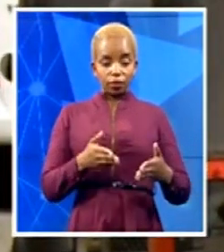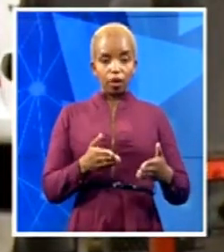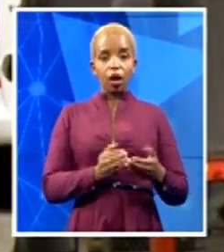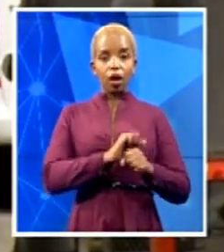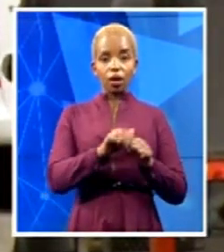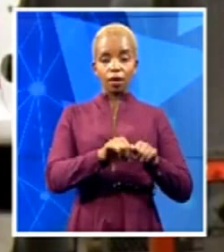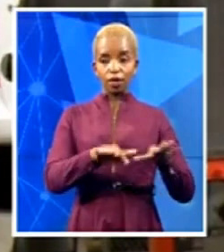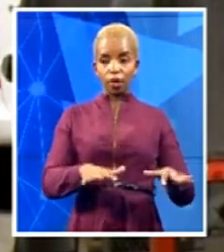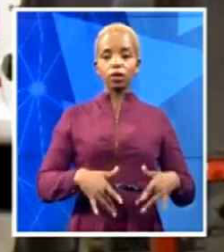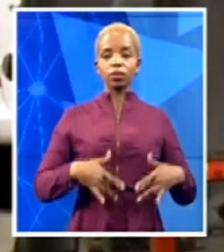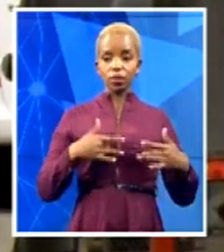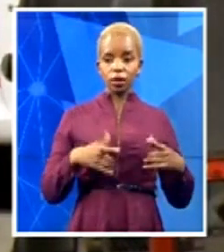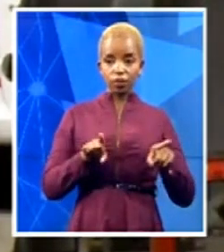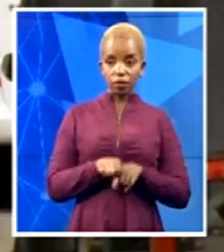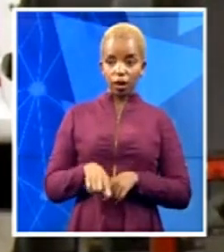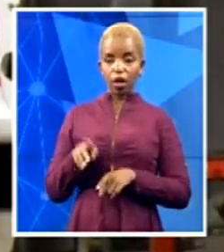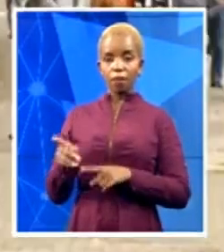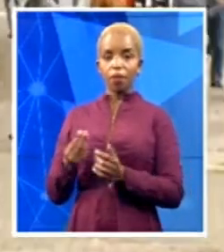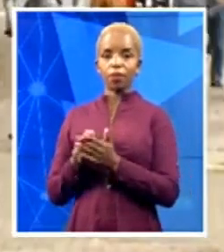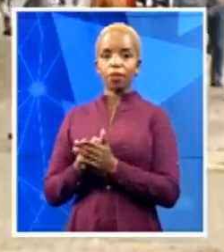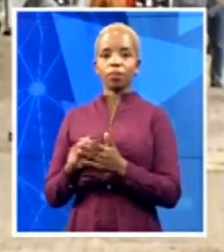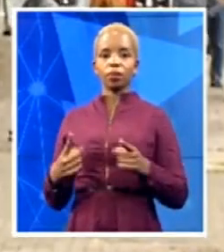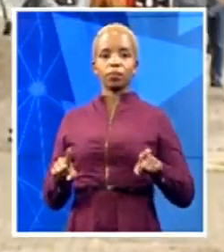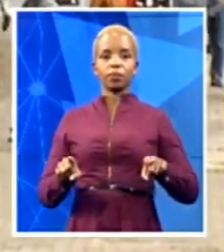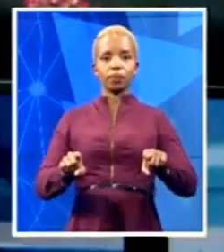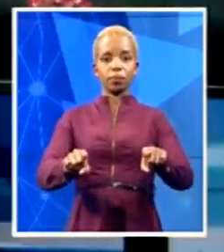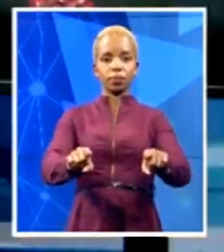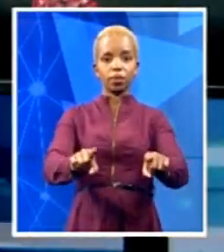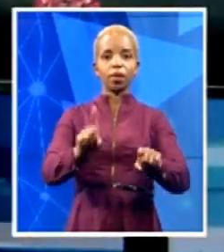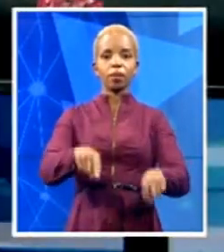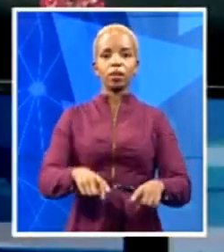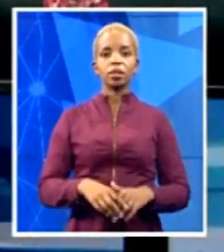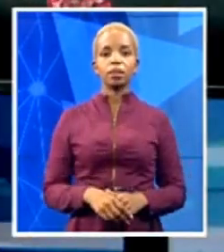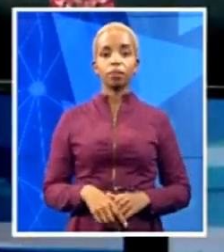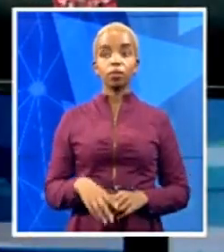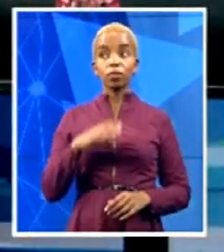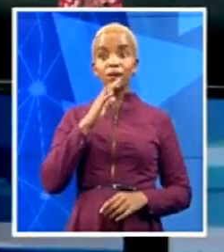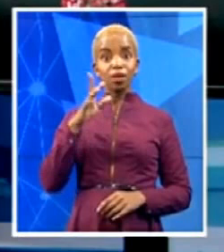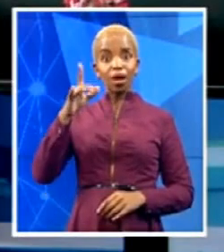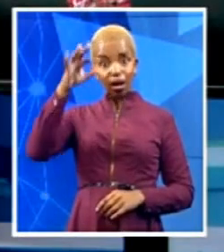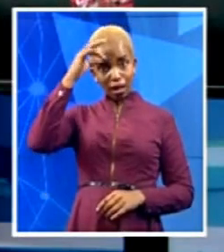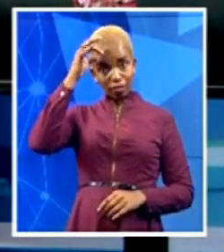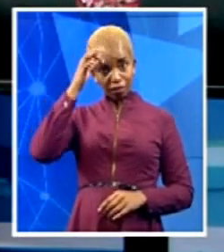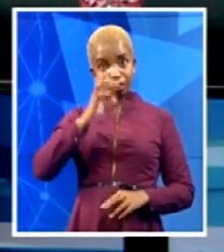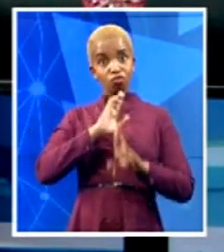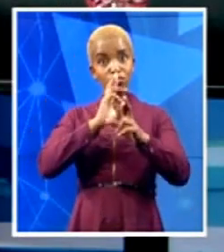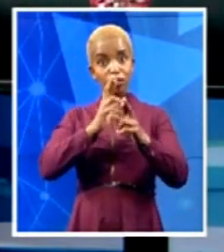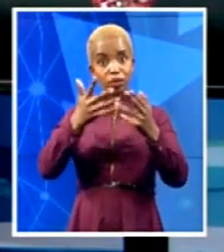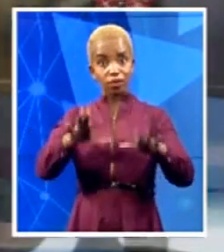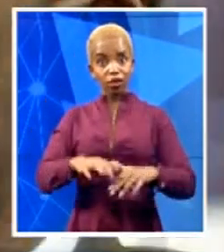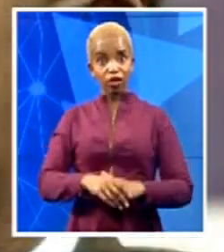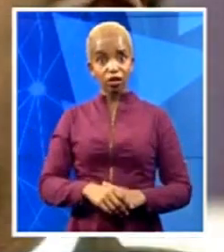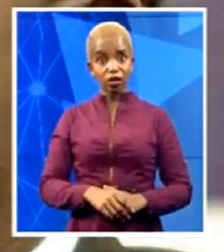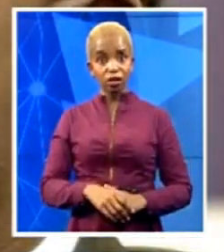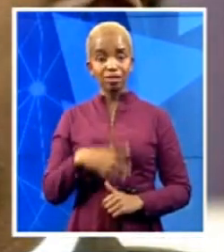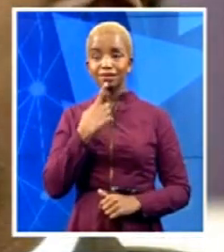cause aggravation. Is government responding to your call? How are you conducting these interactions? We are going to be setting up a meeting with the government